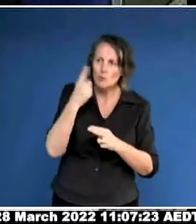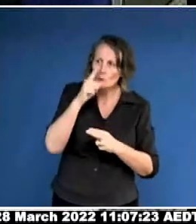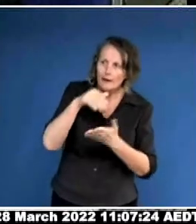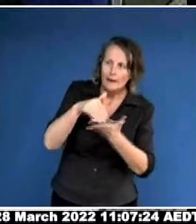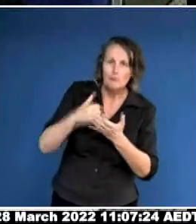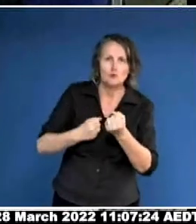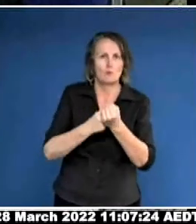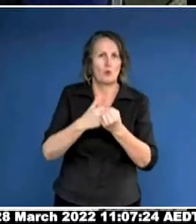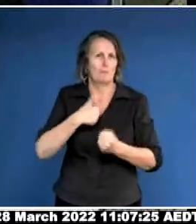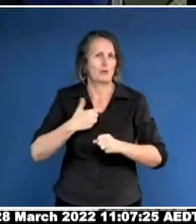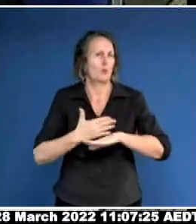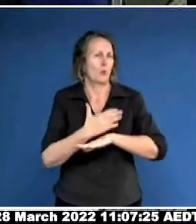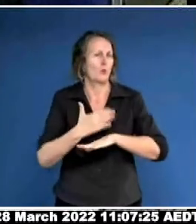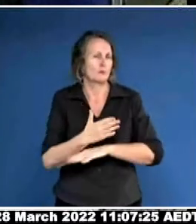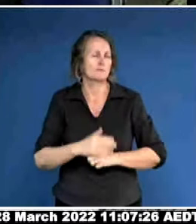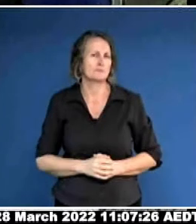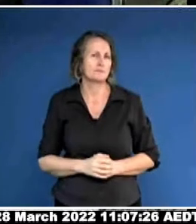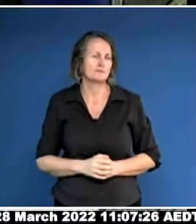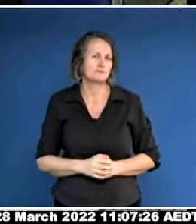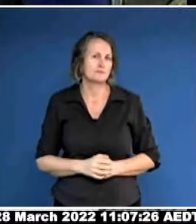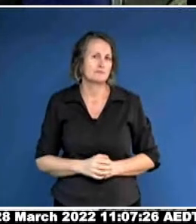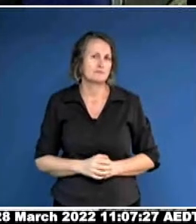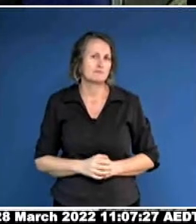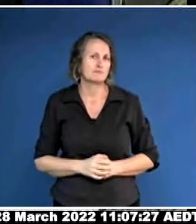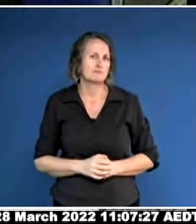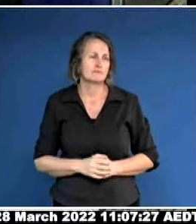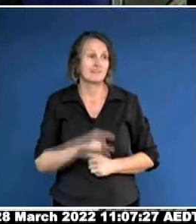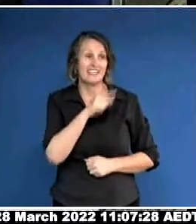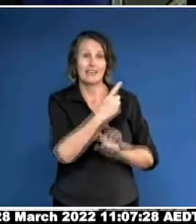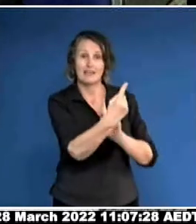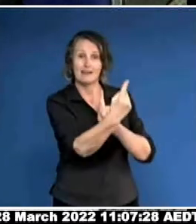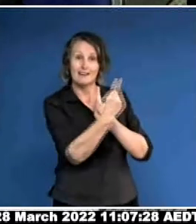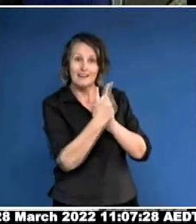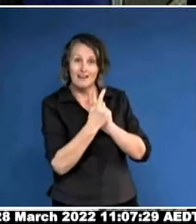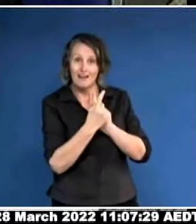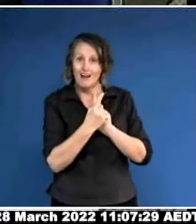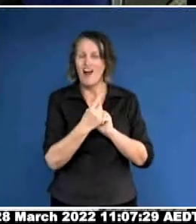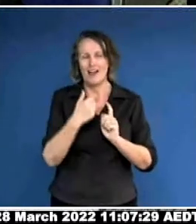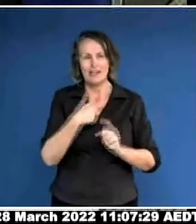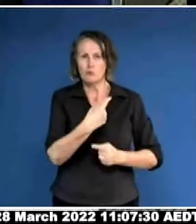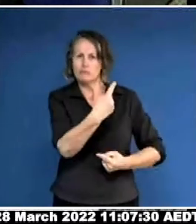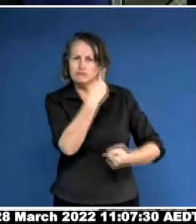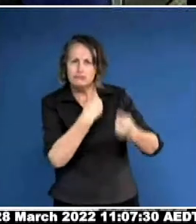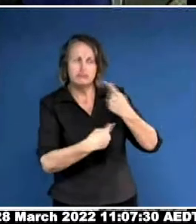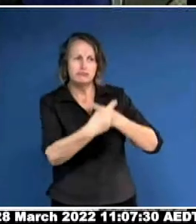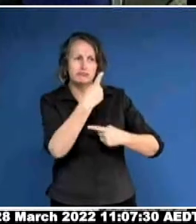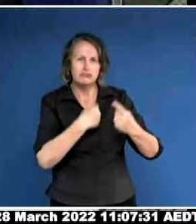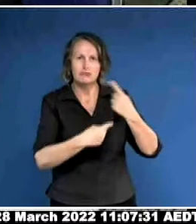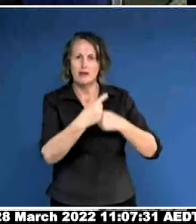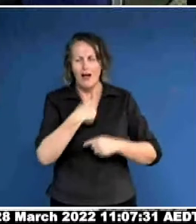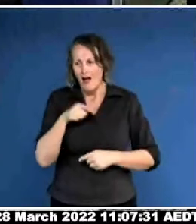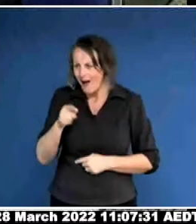He tricked me into thinking I was special. He used to tell me I was a